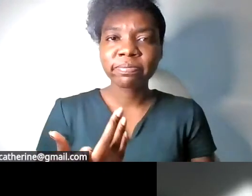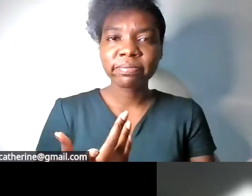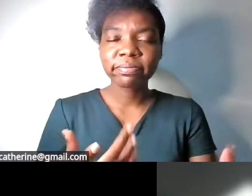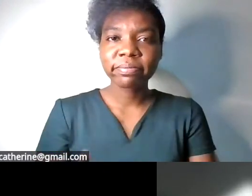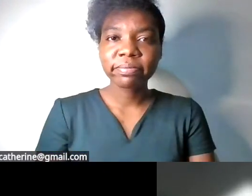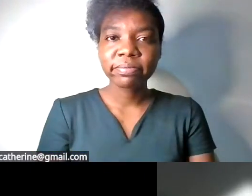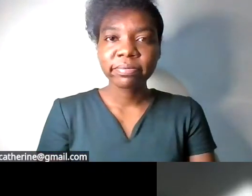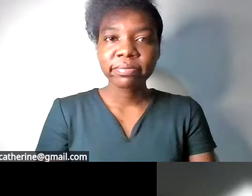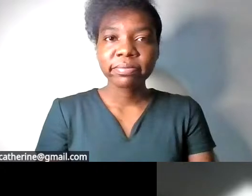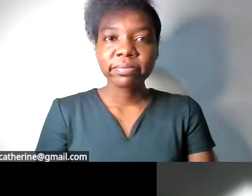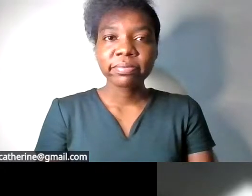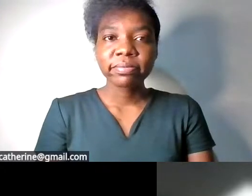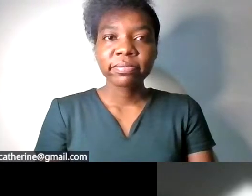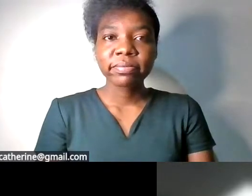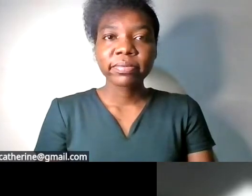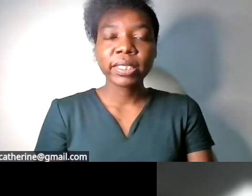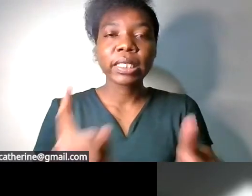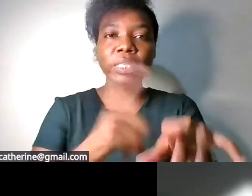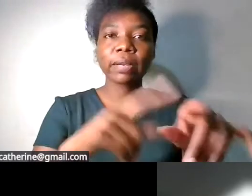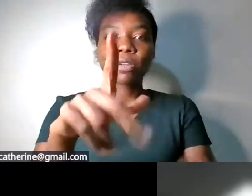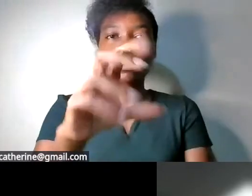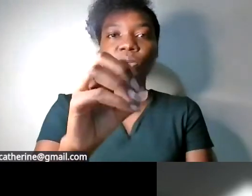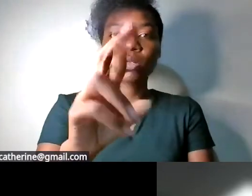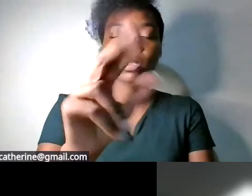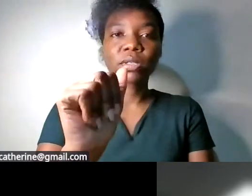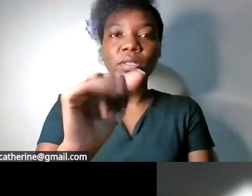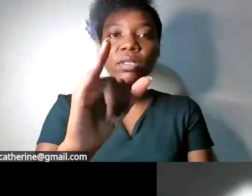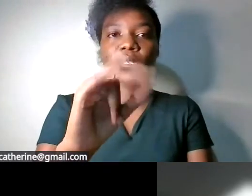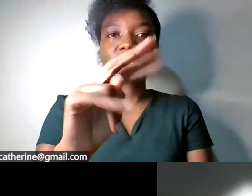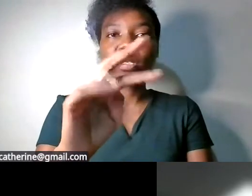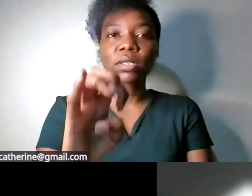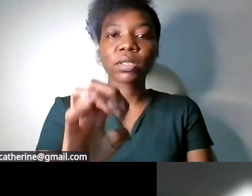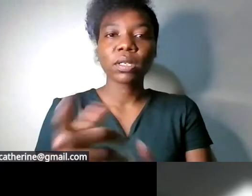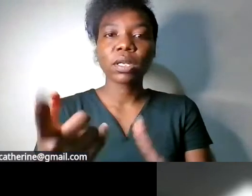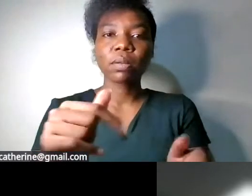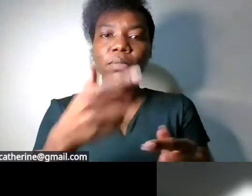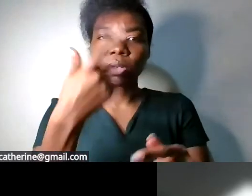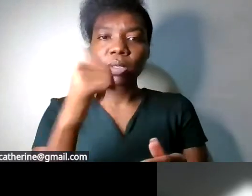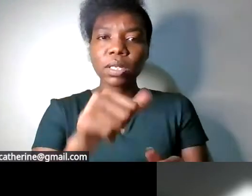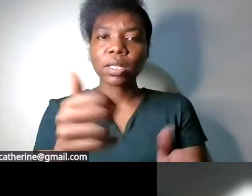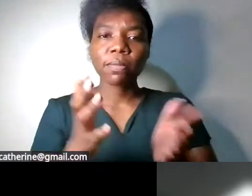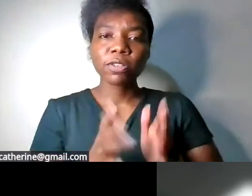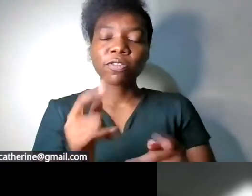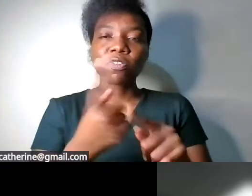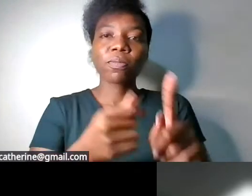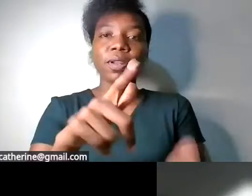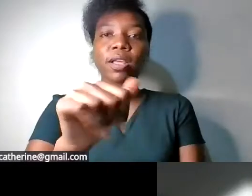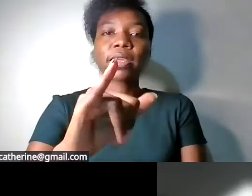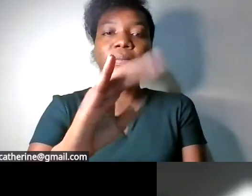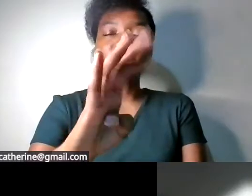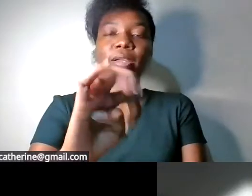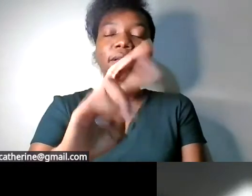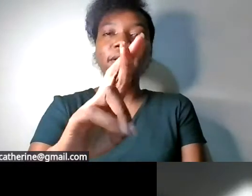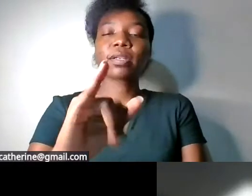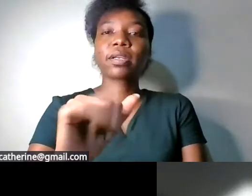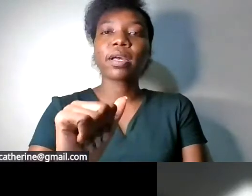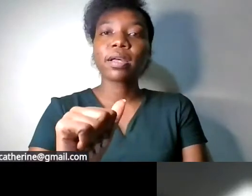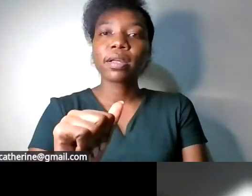And Ajal, as Lorraine comes on, what if you're in Liberia? Because the person asking is in Liberia. Yeah, the info